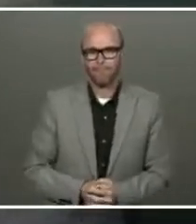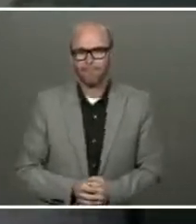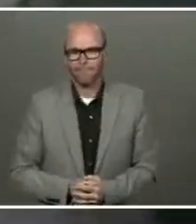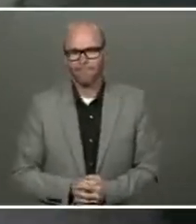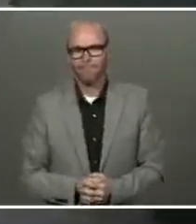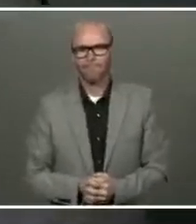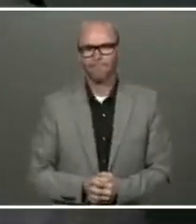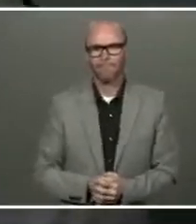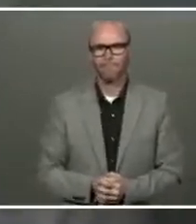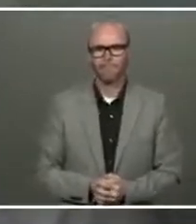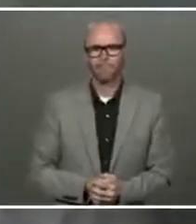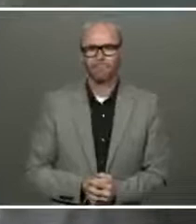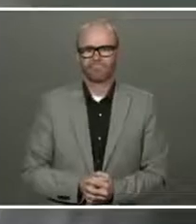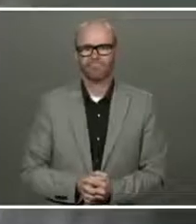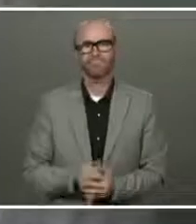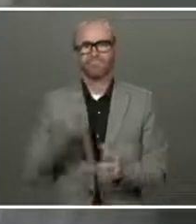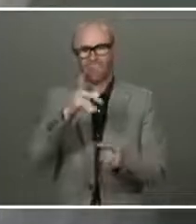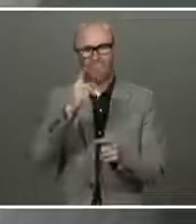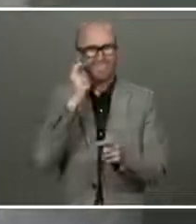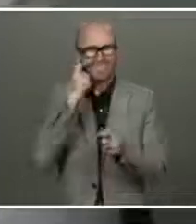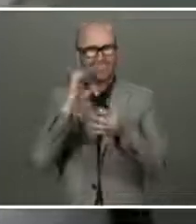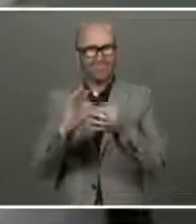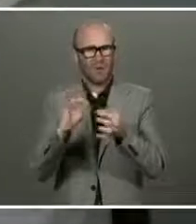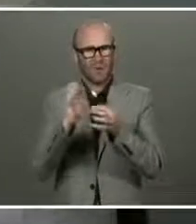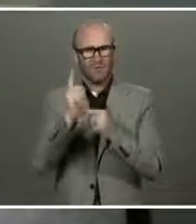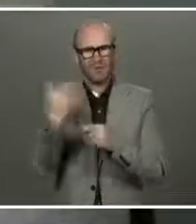Hey, Governor. Hey, David.